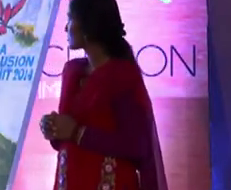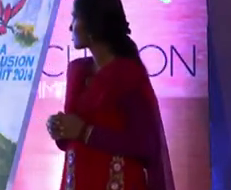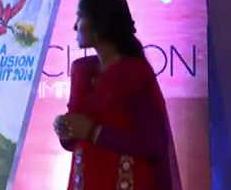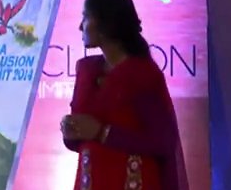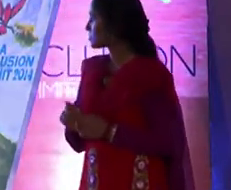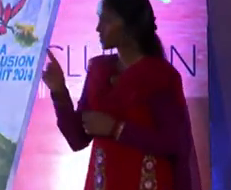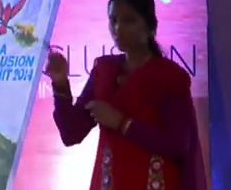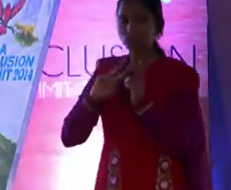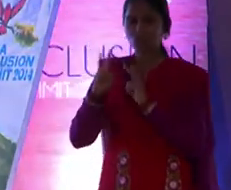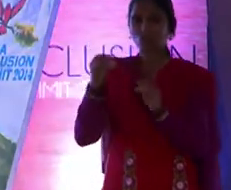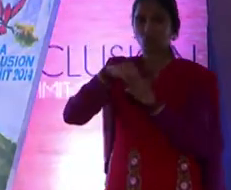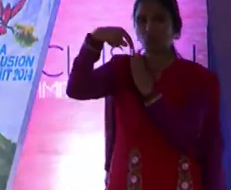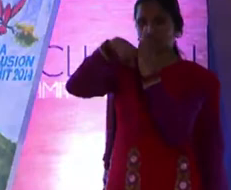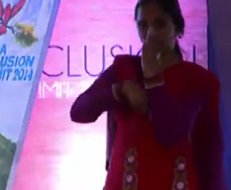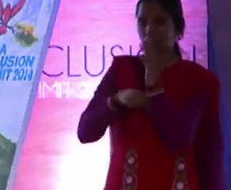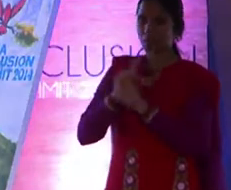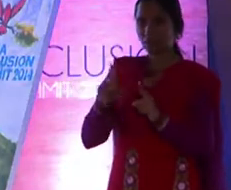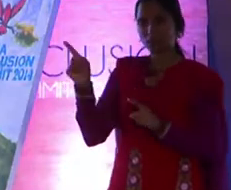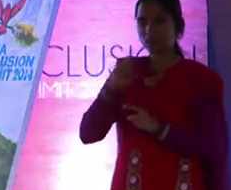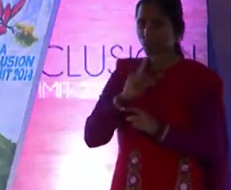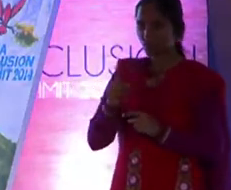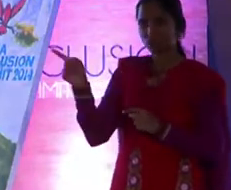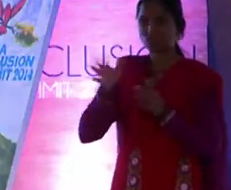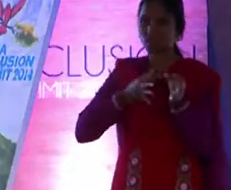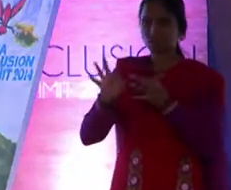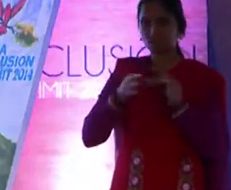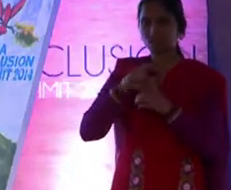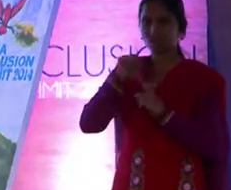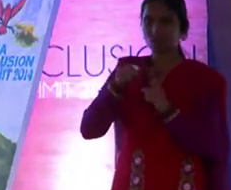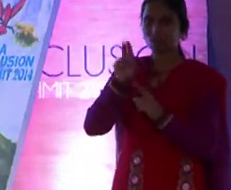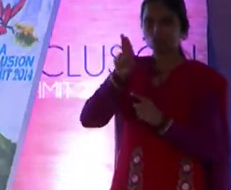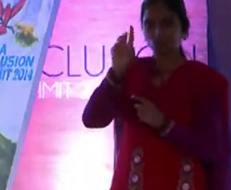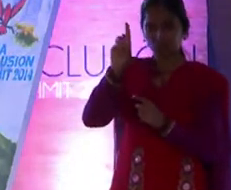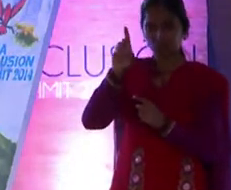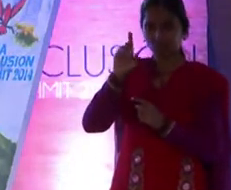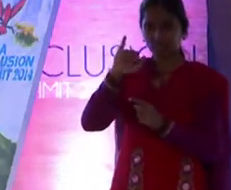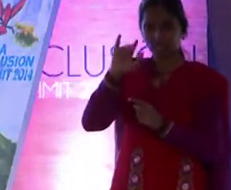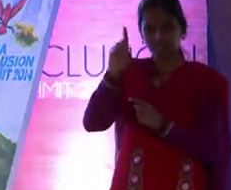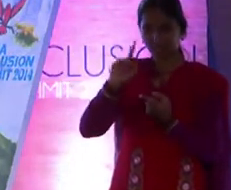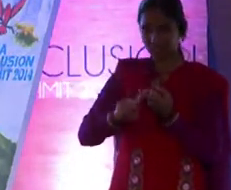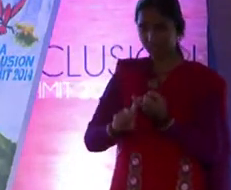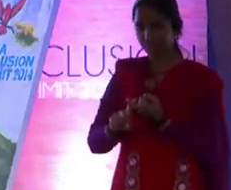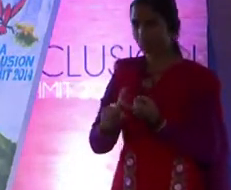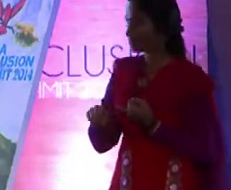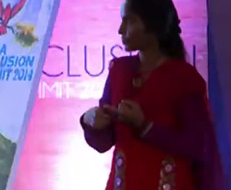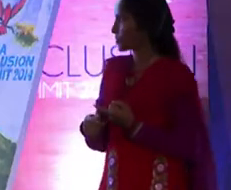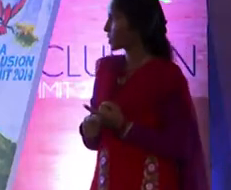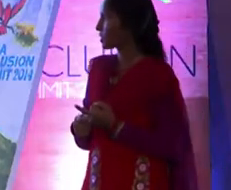time. But I'm sure the two aspects of universal ID, the aspect of having